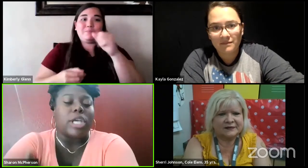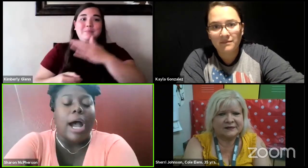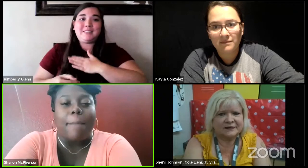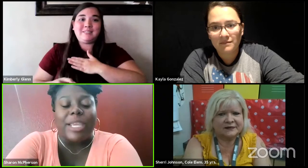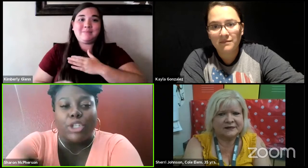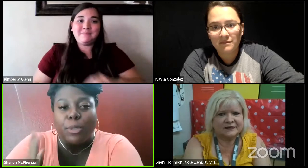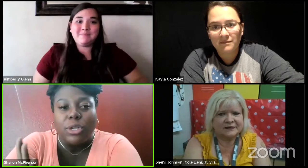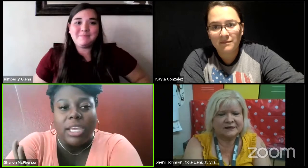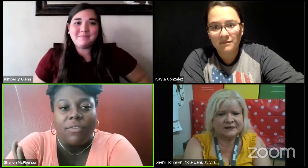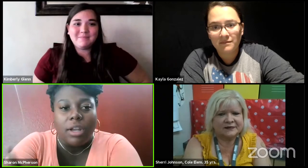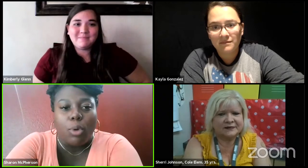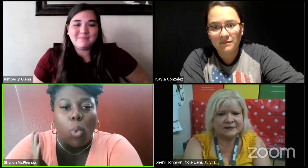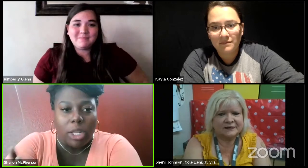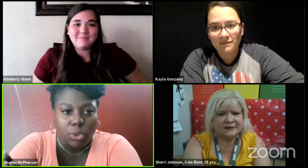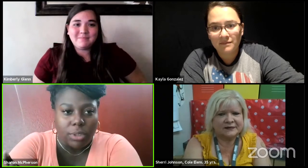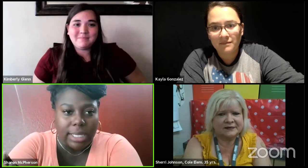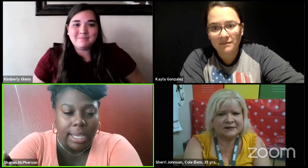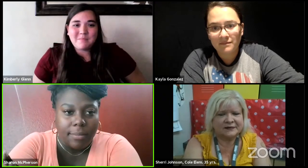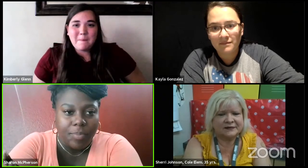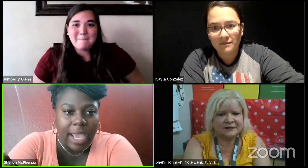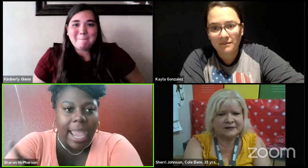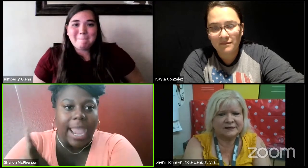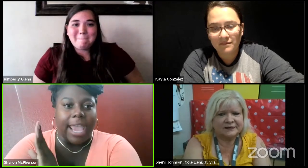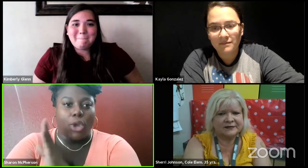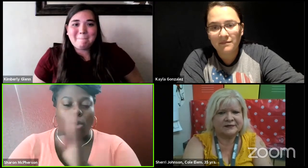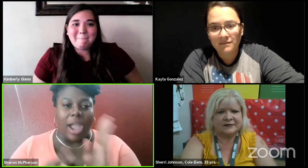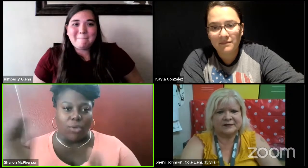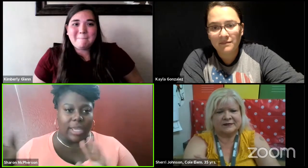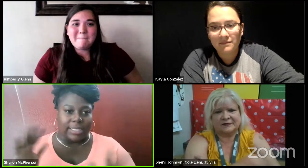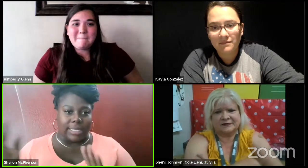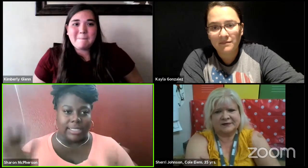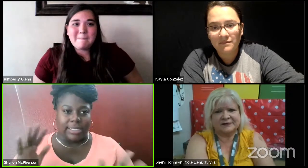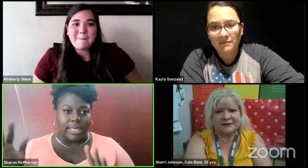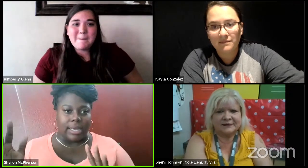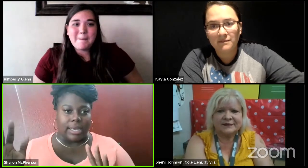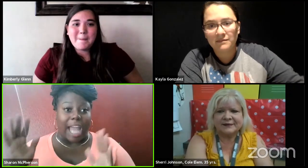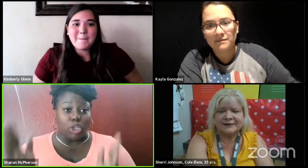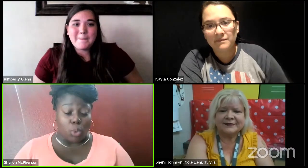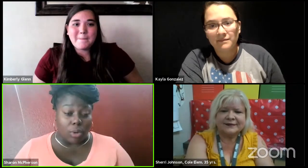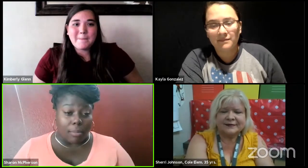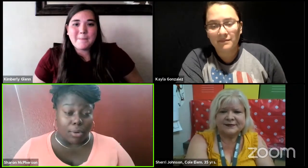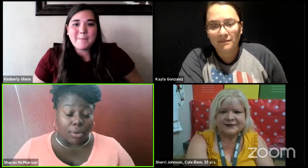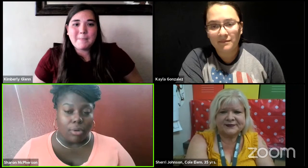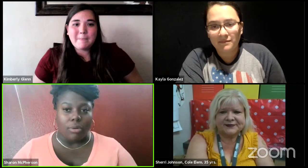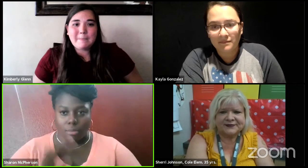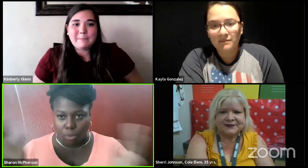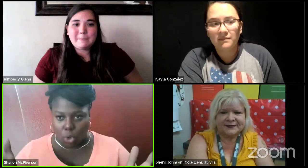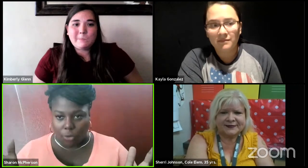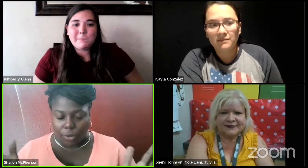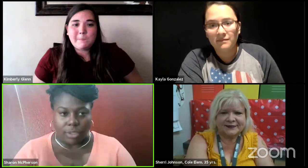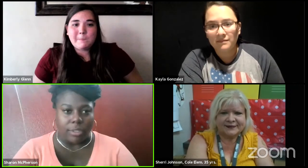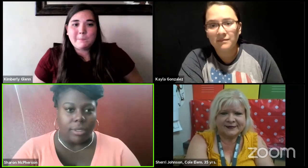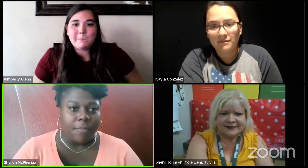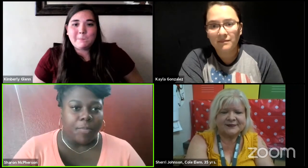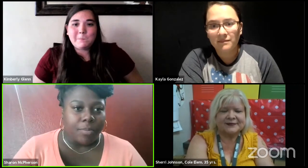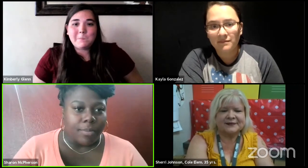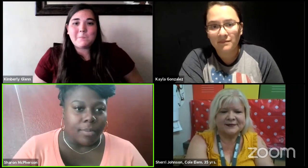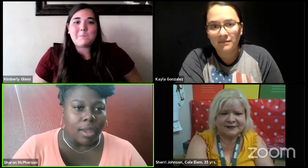okay, so the interpreter is gonna think of a number 1 through 10, and whoever guesses the actual number will go